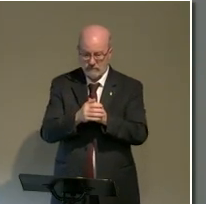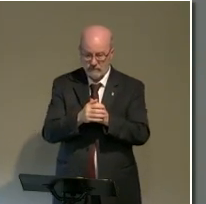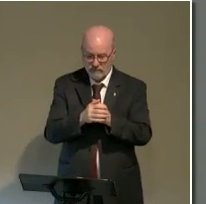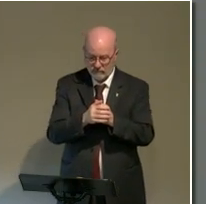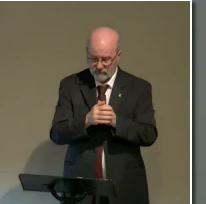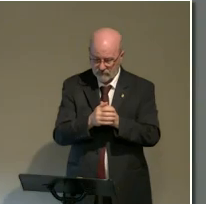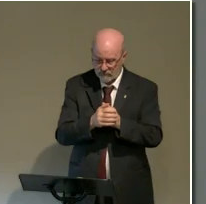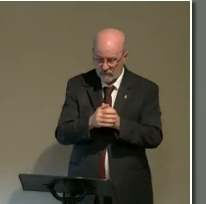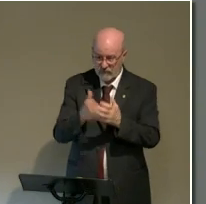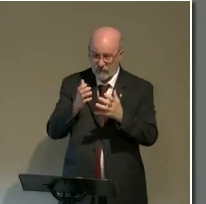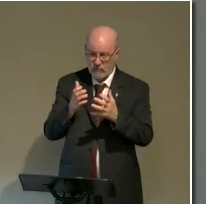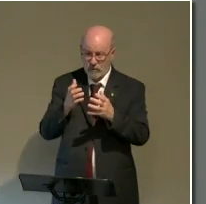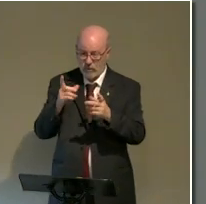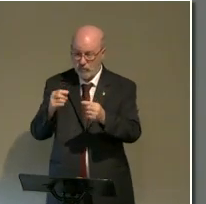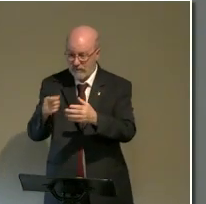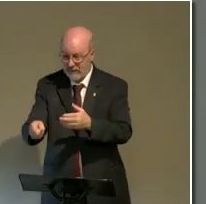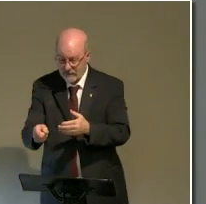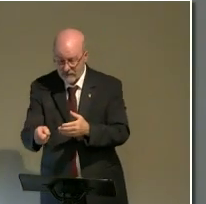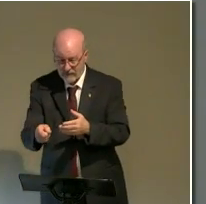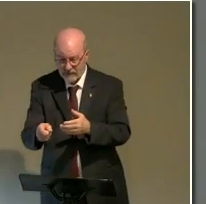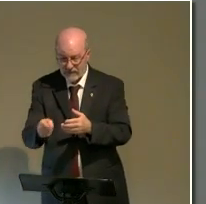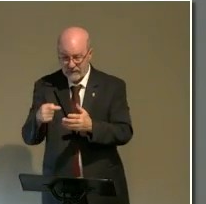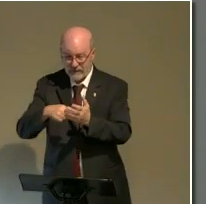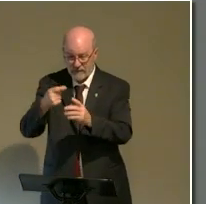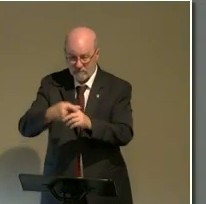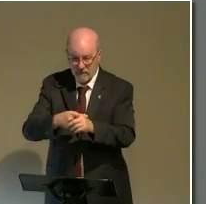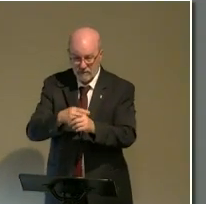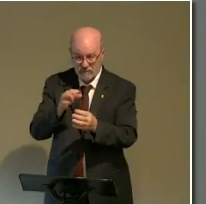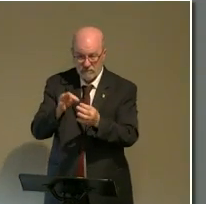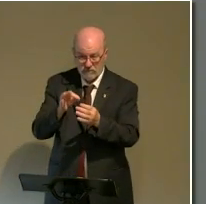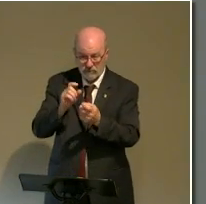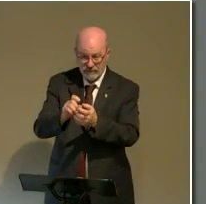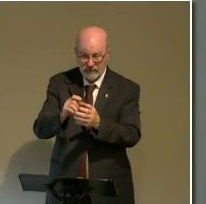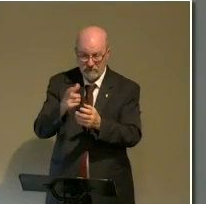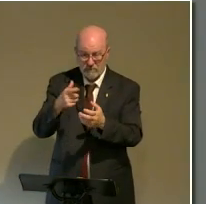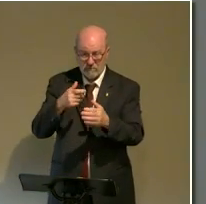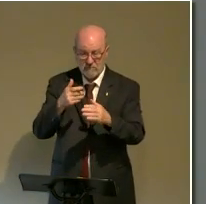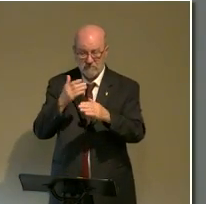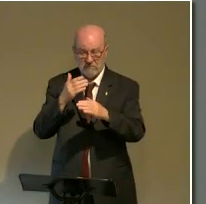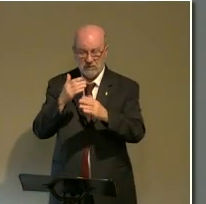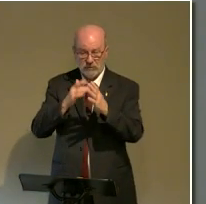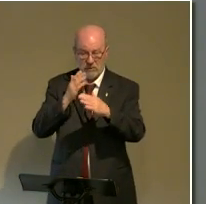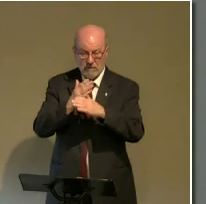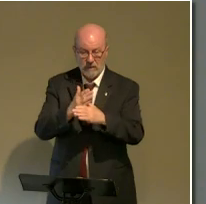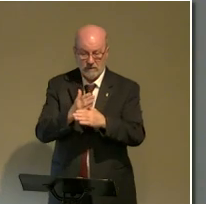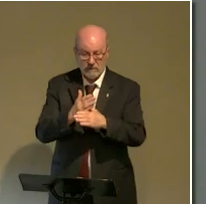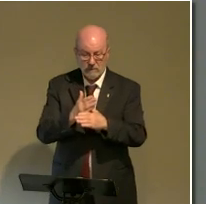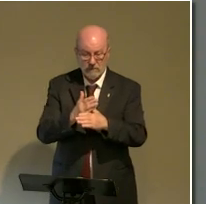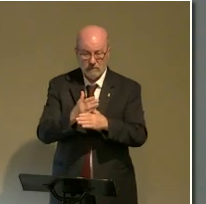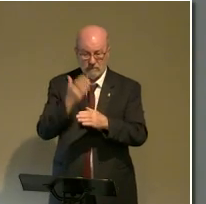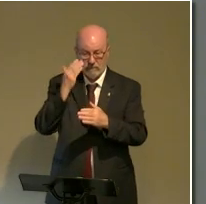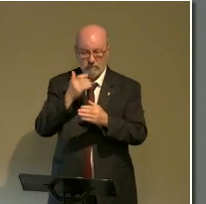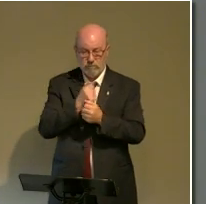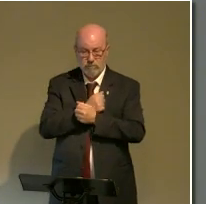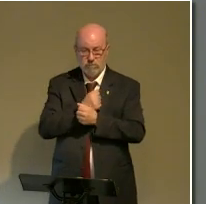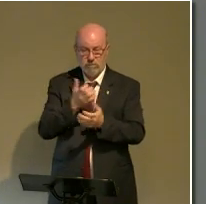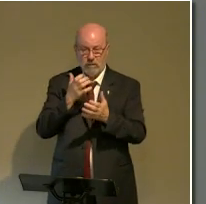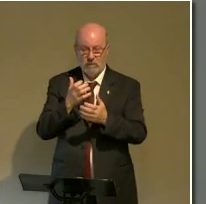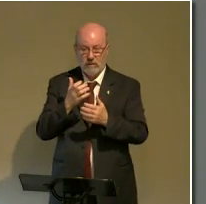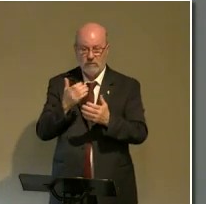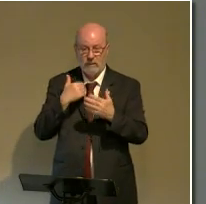okay? They want to do this. This month is a perfect example. You're in the way. But you know what I love? I want to